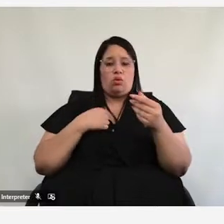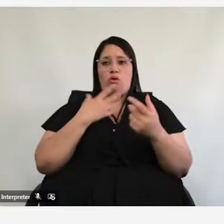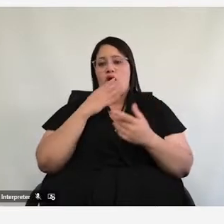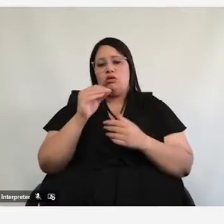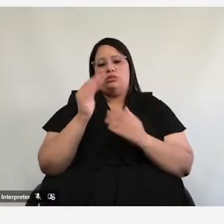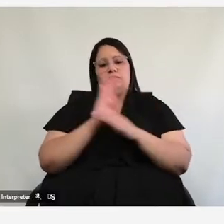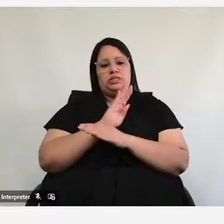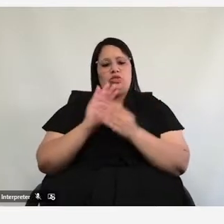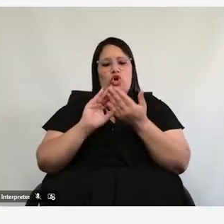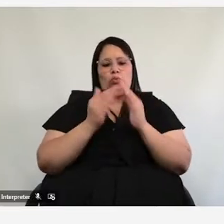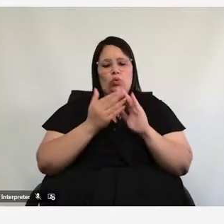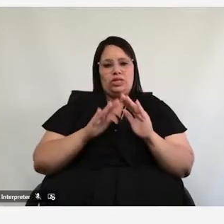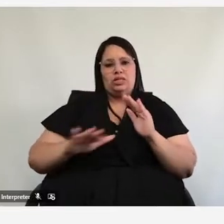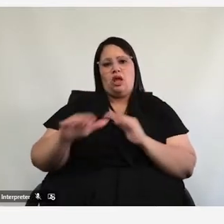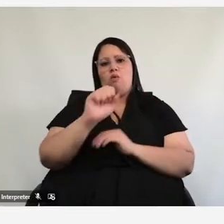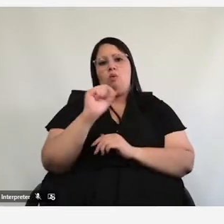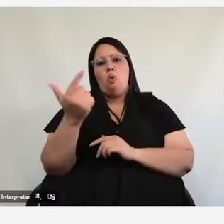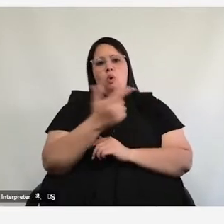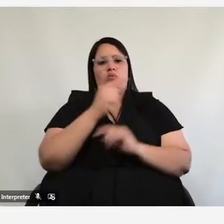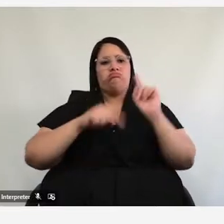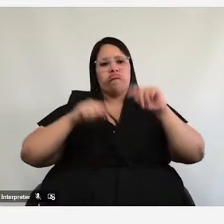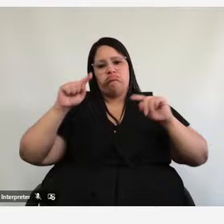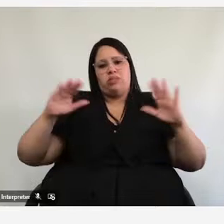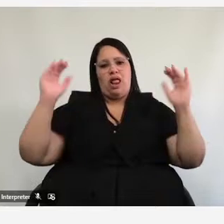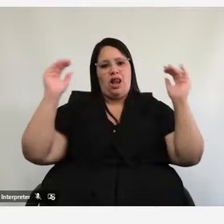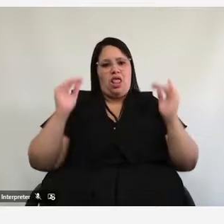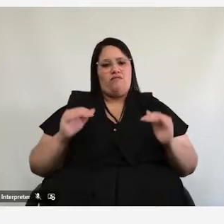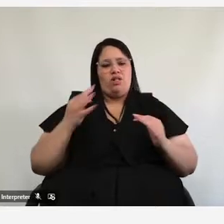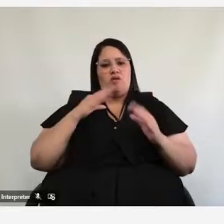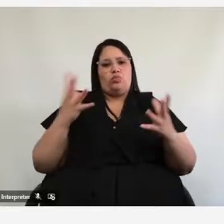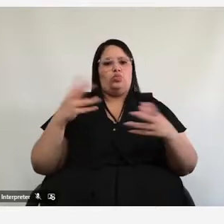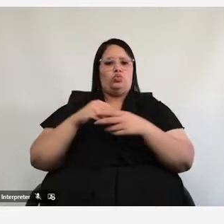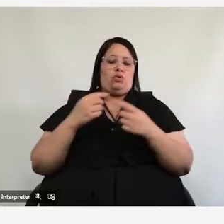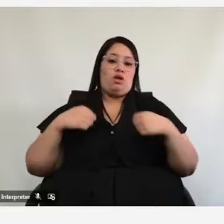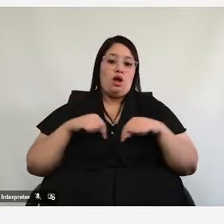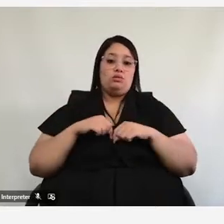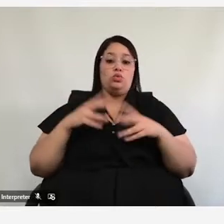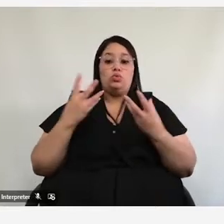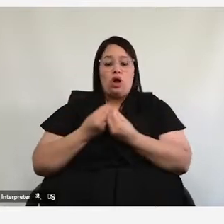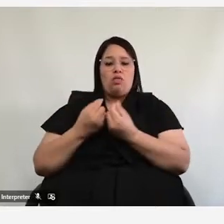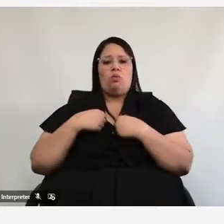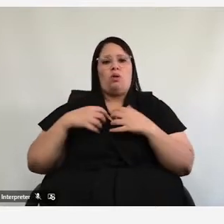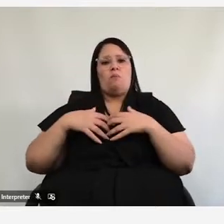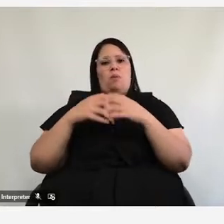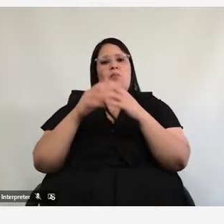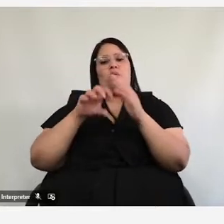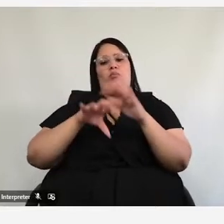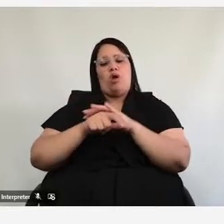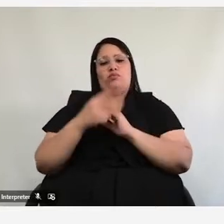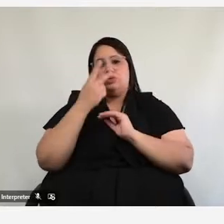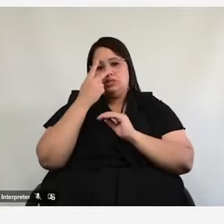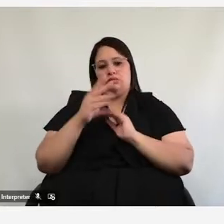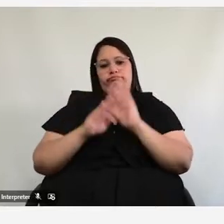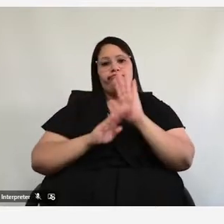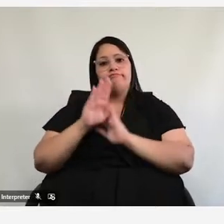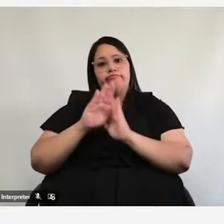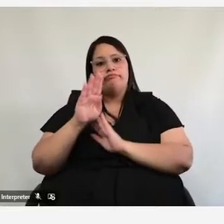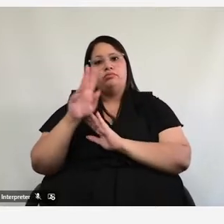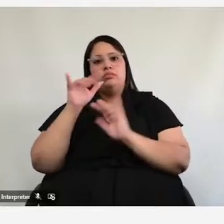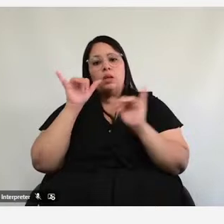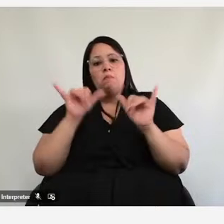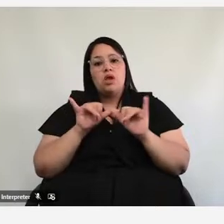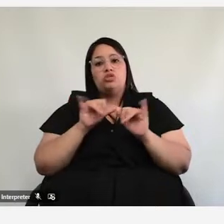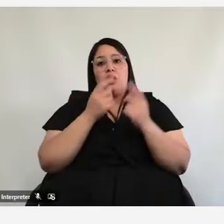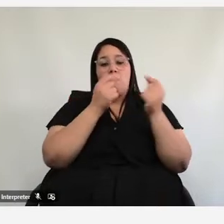businesses, communities, and every level of government to join us. Together, we build a province where progress is measured not just in